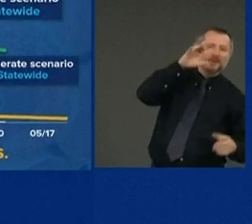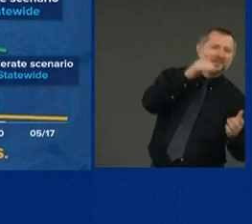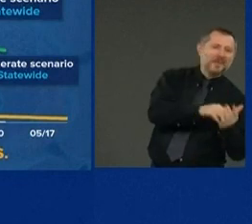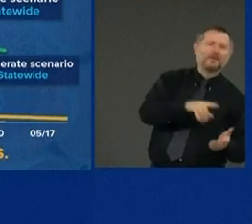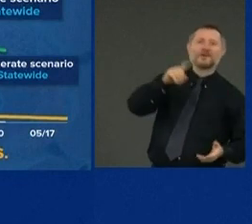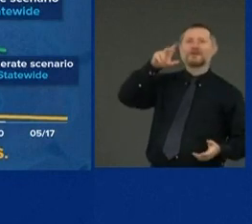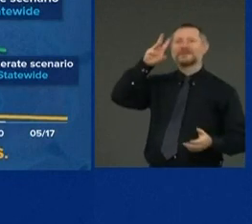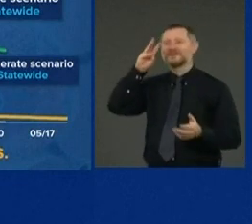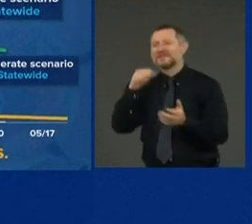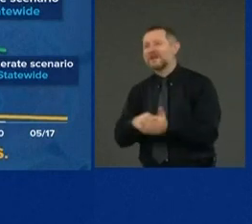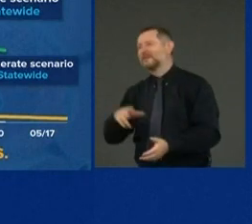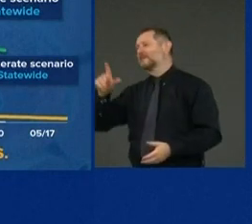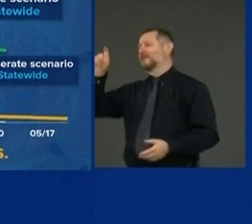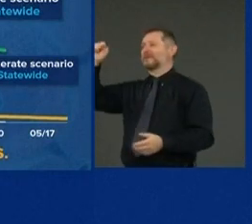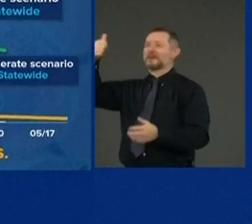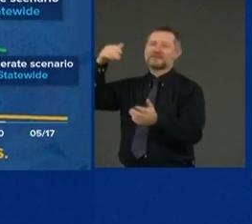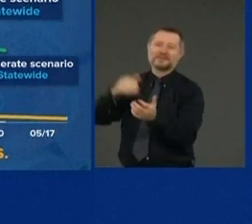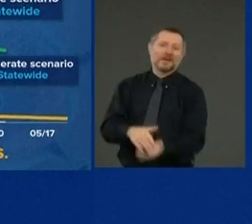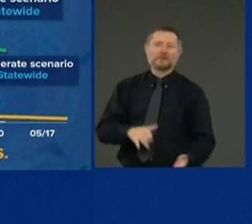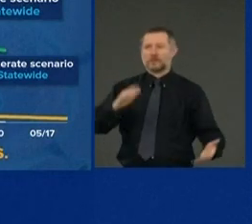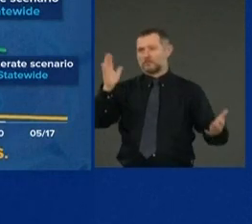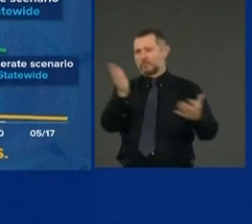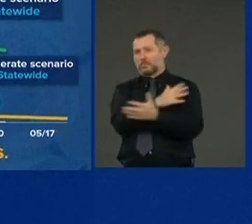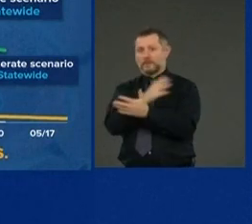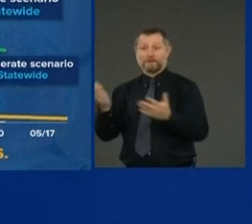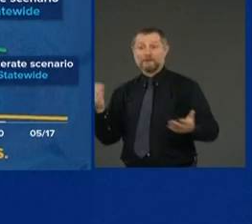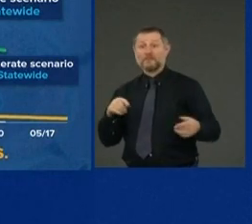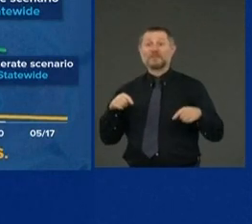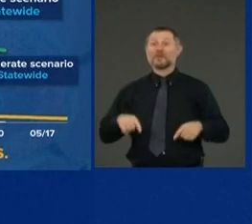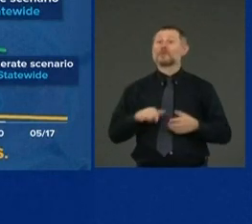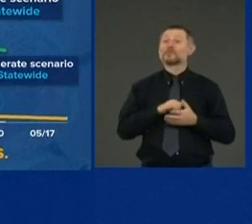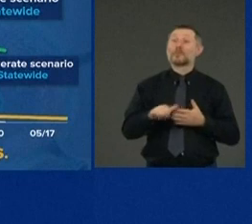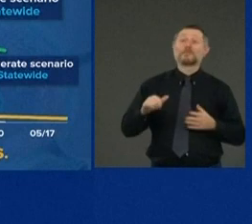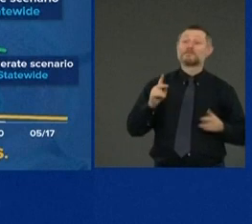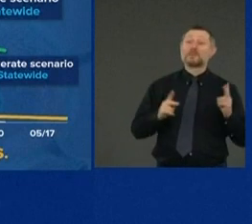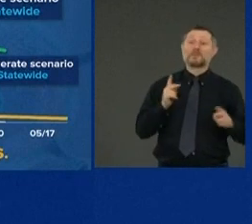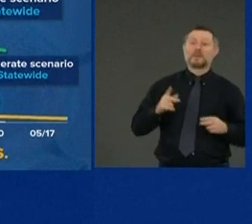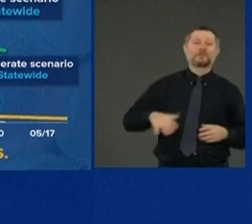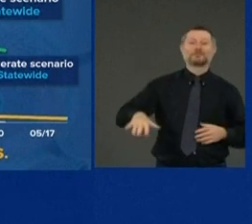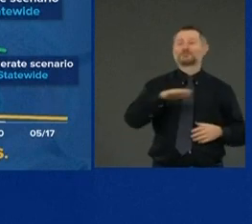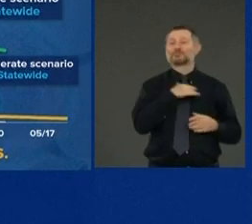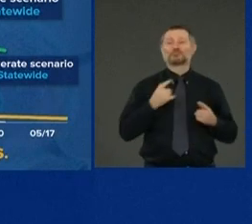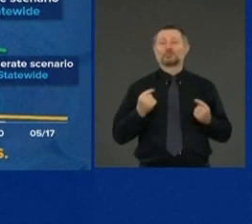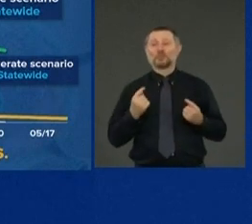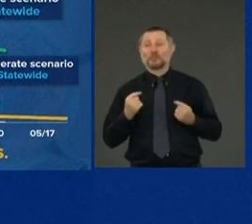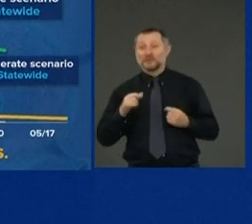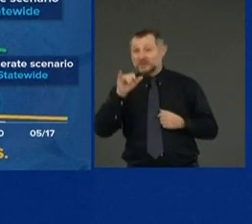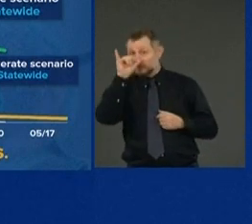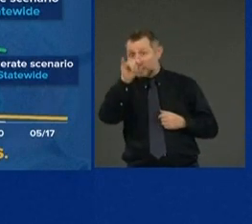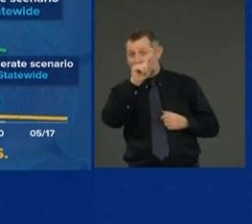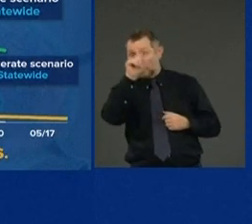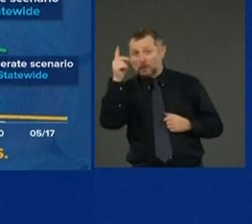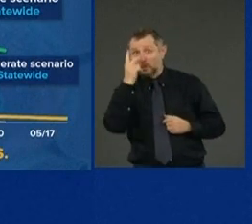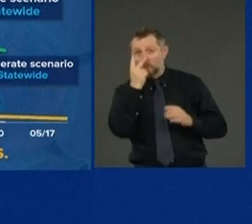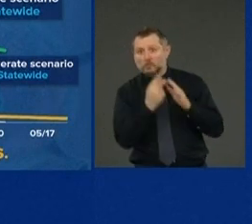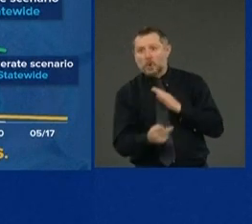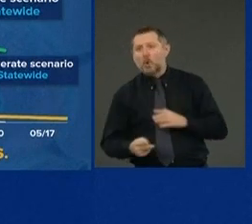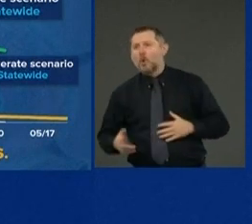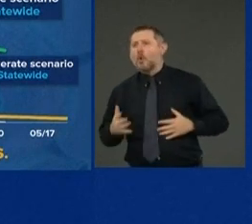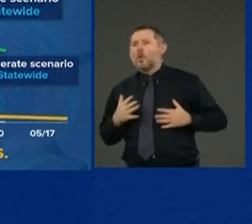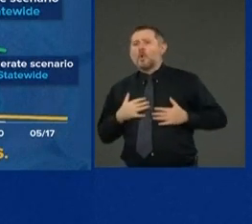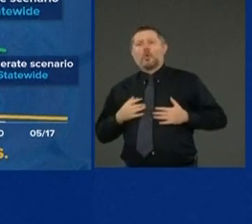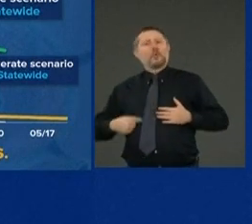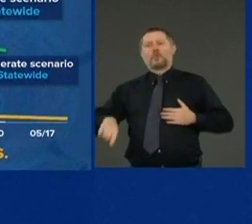going to happen. We said in New York, that's what's going to happen? Then we're going to